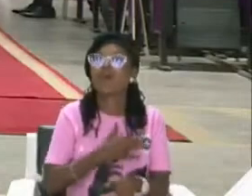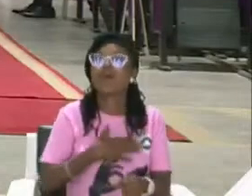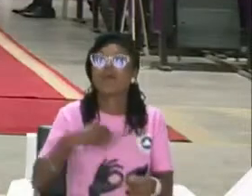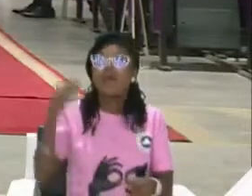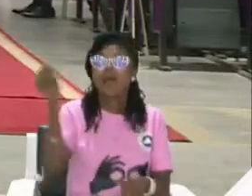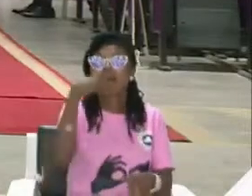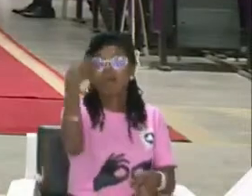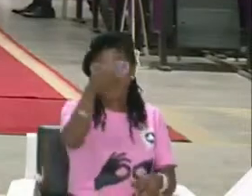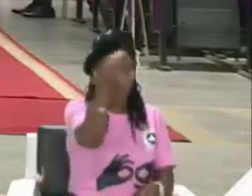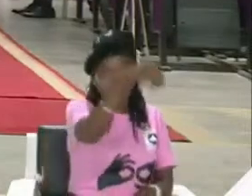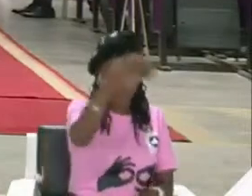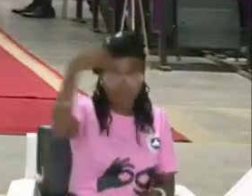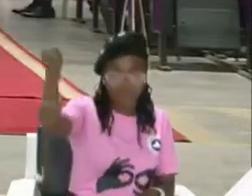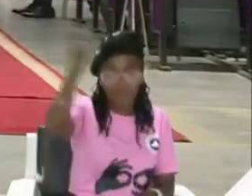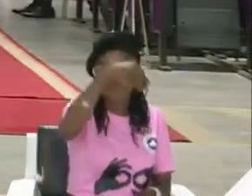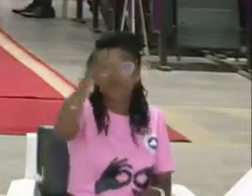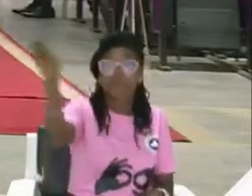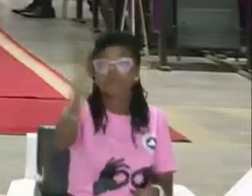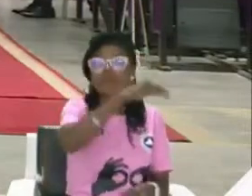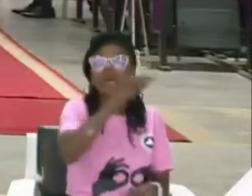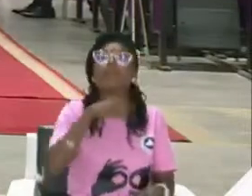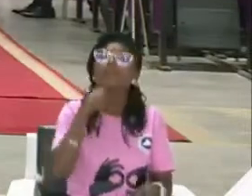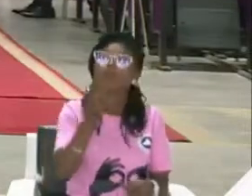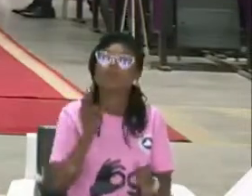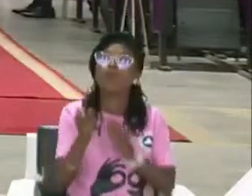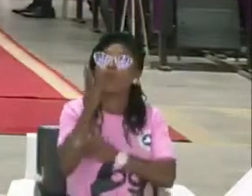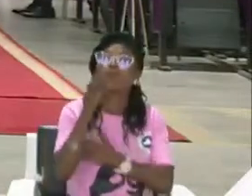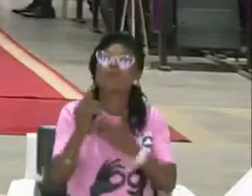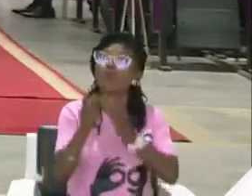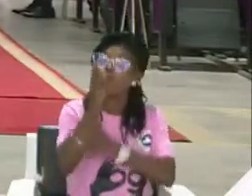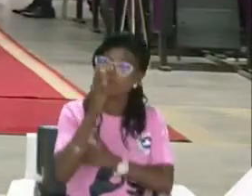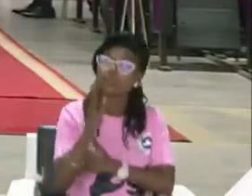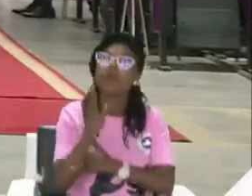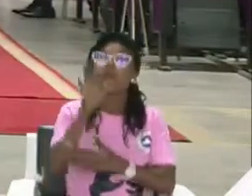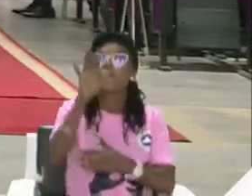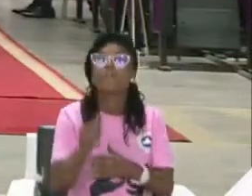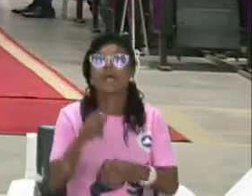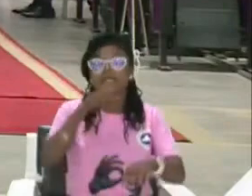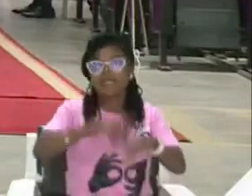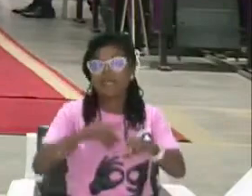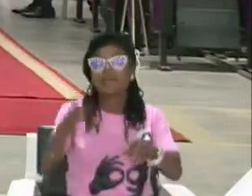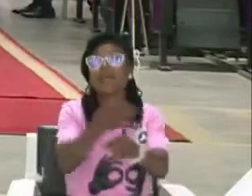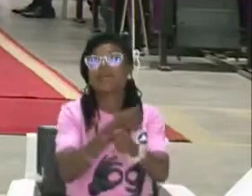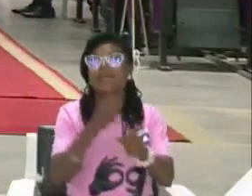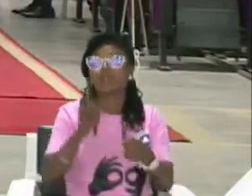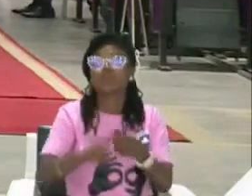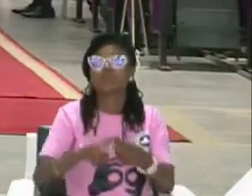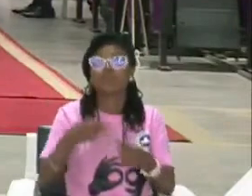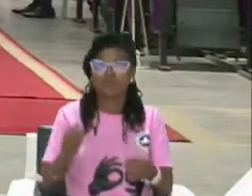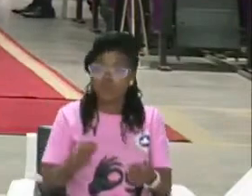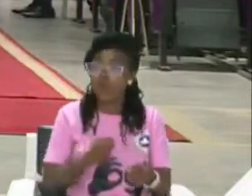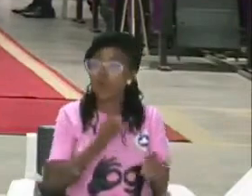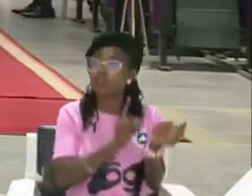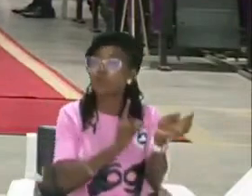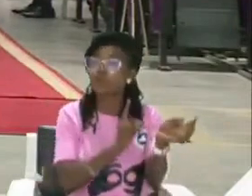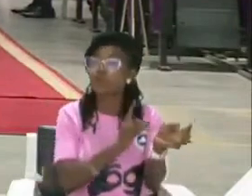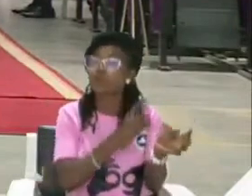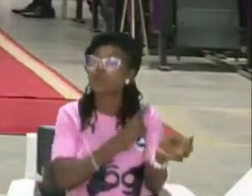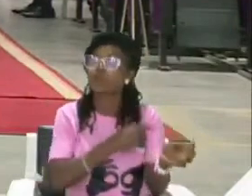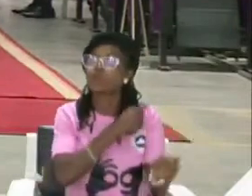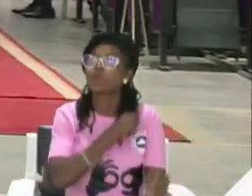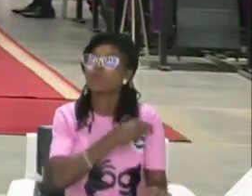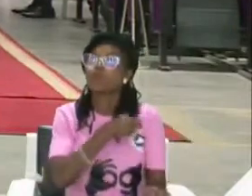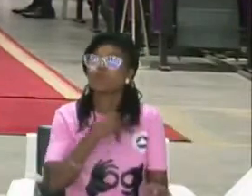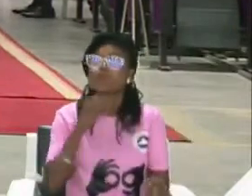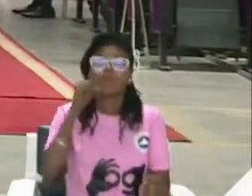waved it unto God and I told God that, God, by the time I get to Lasso tomorrow, which is Saturday, I want